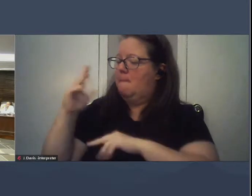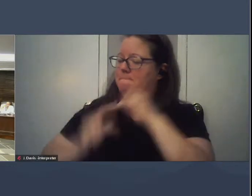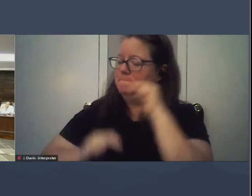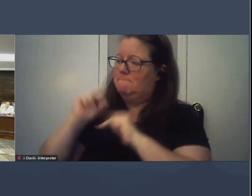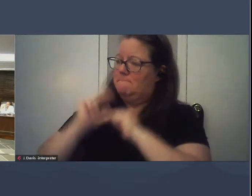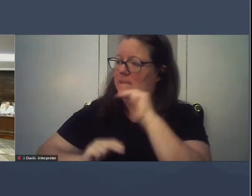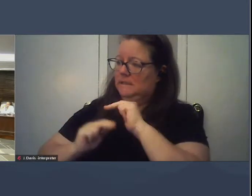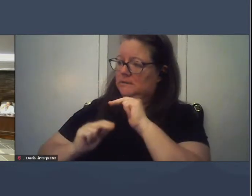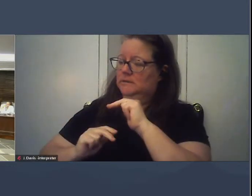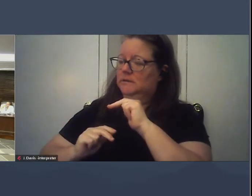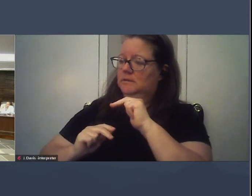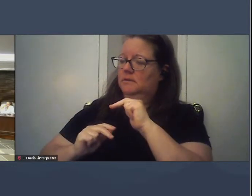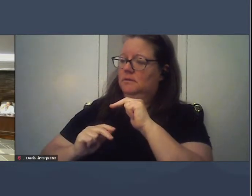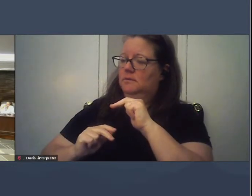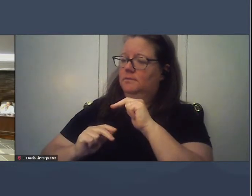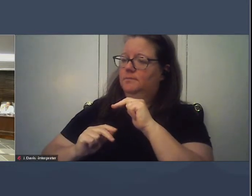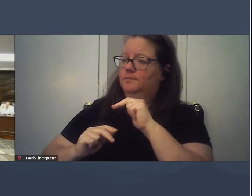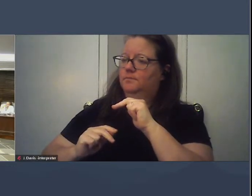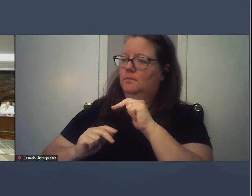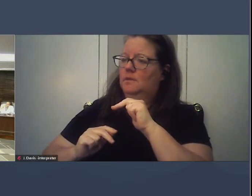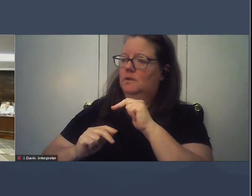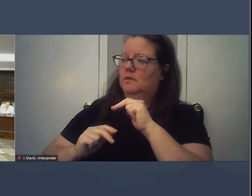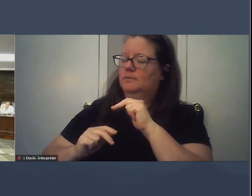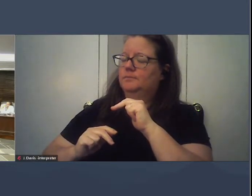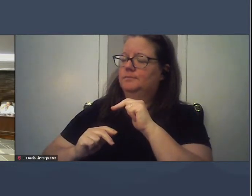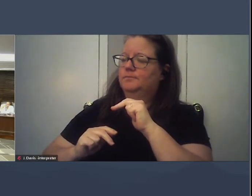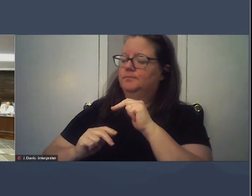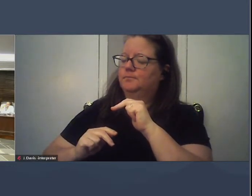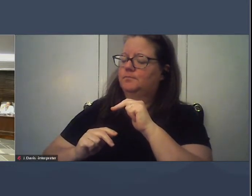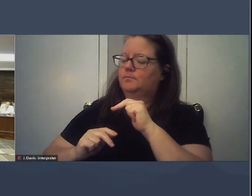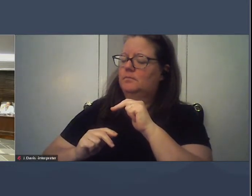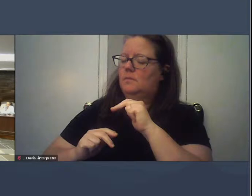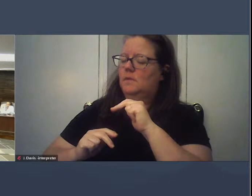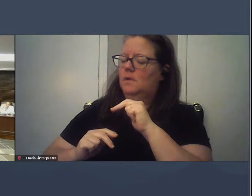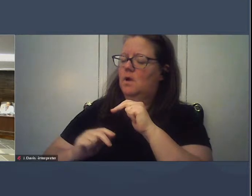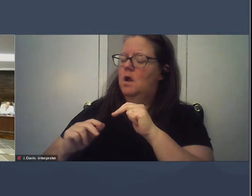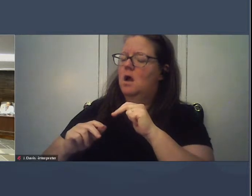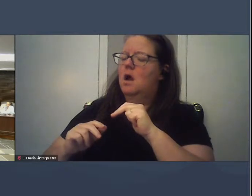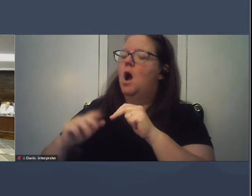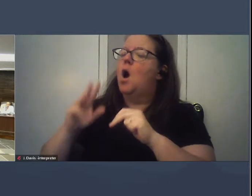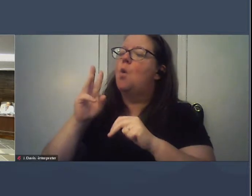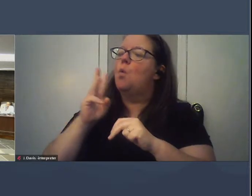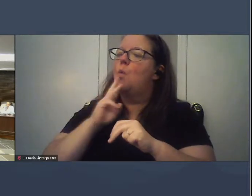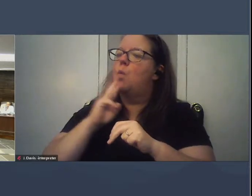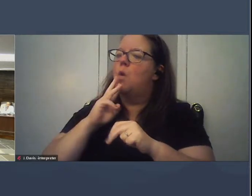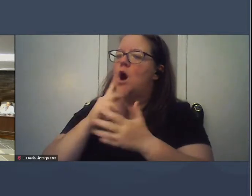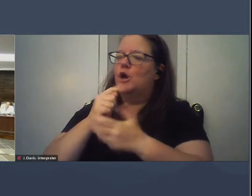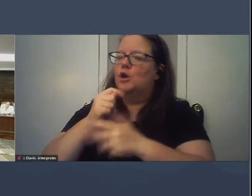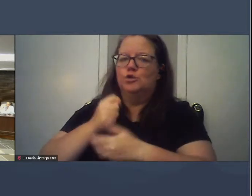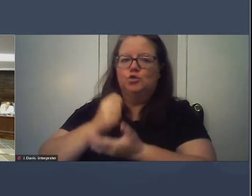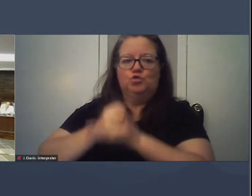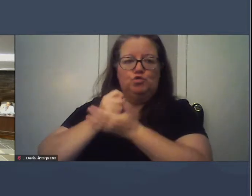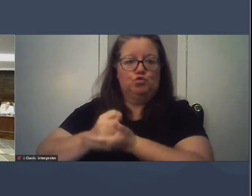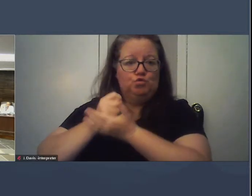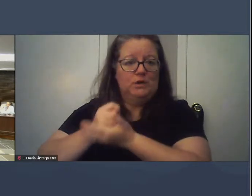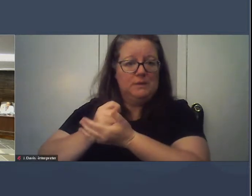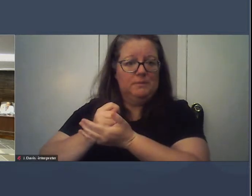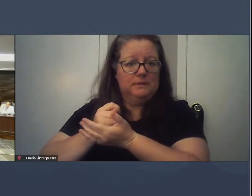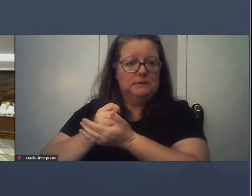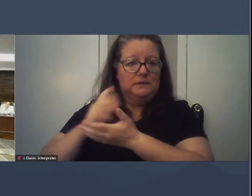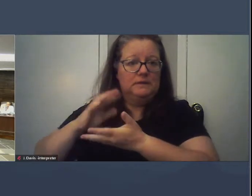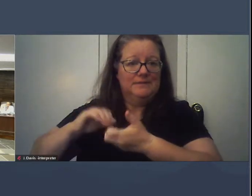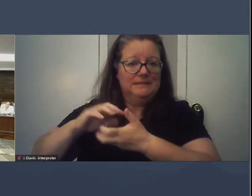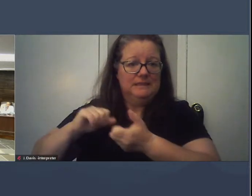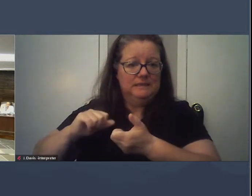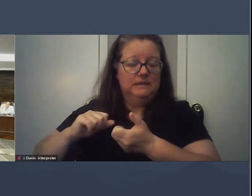on site, and over the course of the next several months, we're building a water treatment facility. So the water will come out, and that was part of the